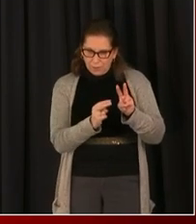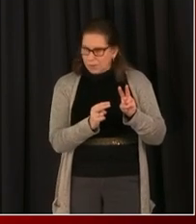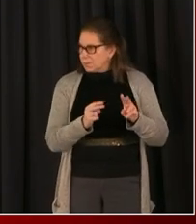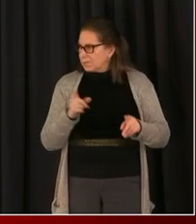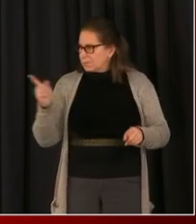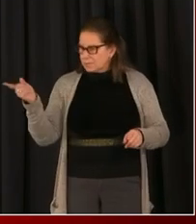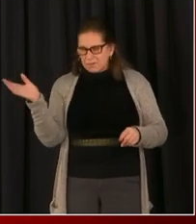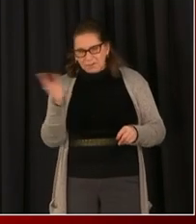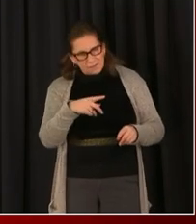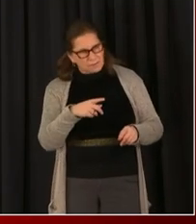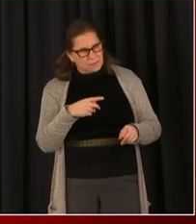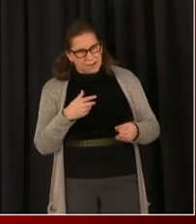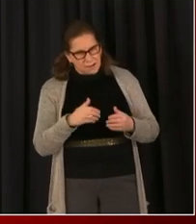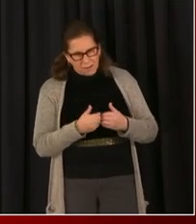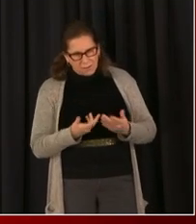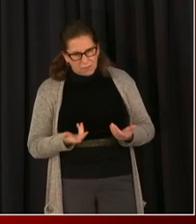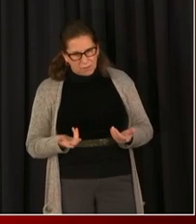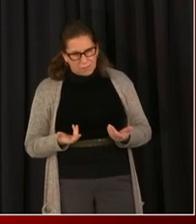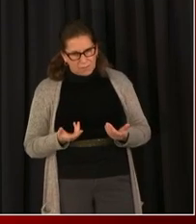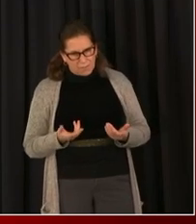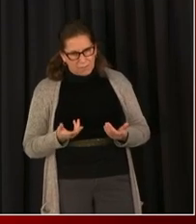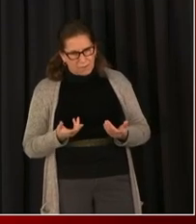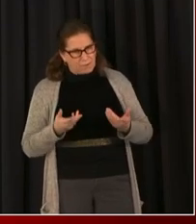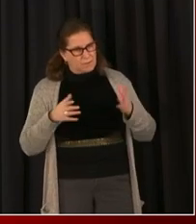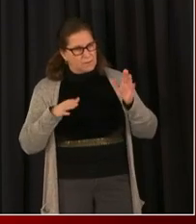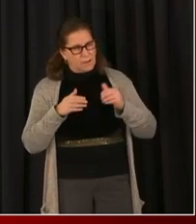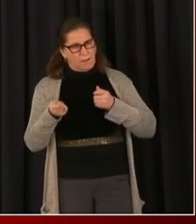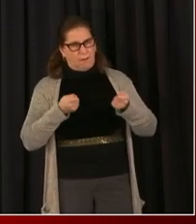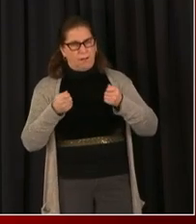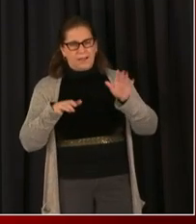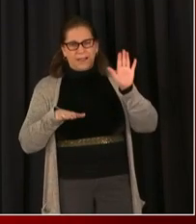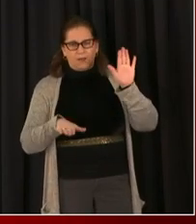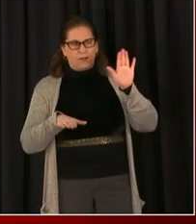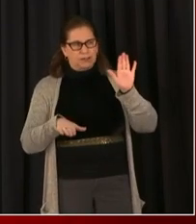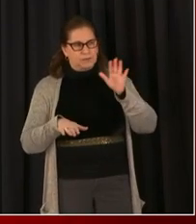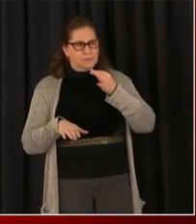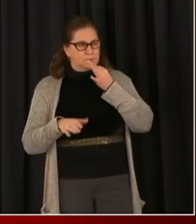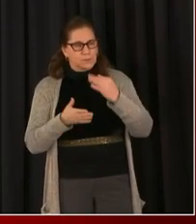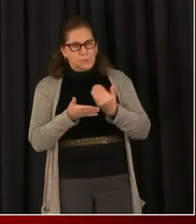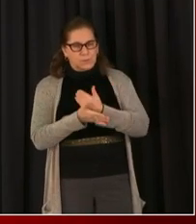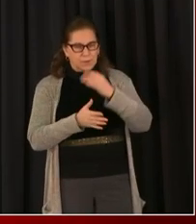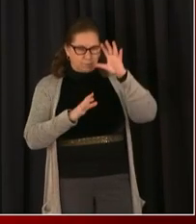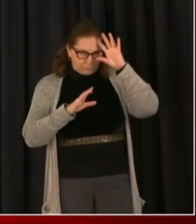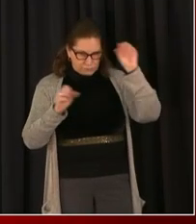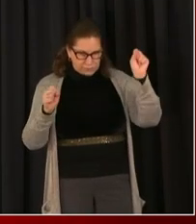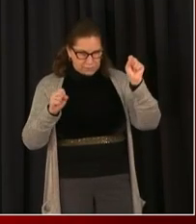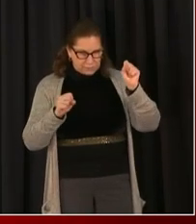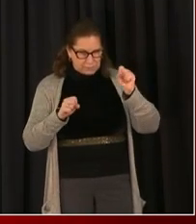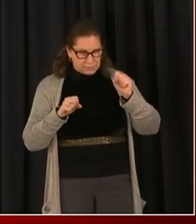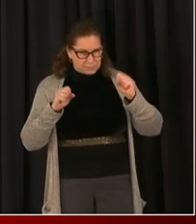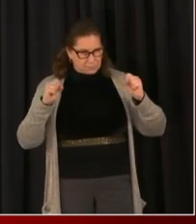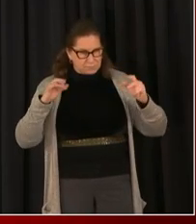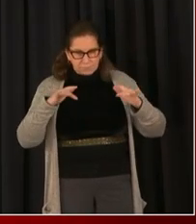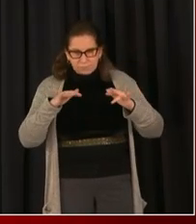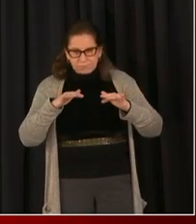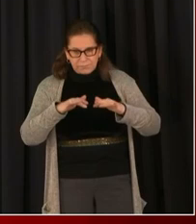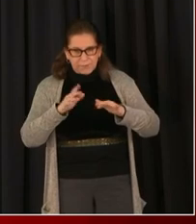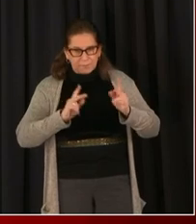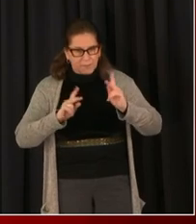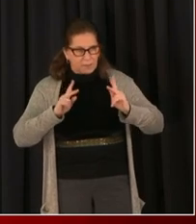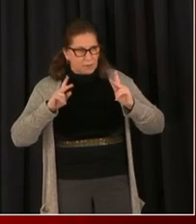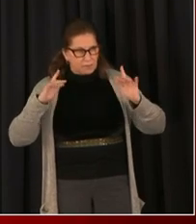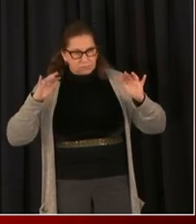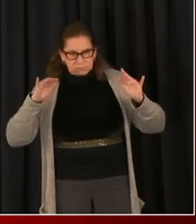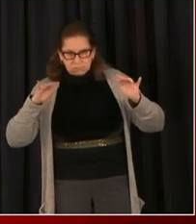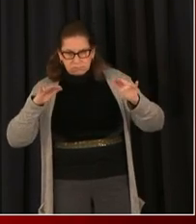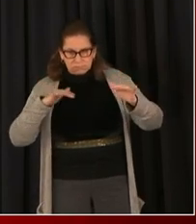from yourself, Mayor Bowser, on what you plan to do for the inauguration in terms of attending? I know President-elect Biden recently